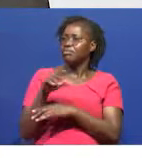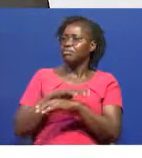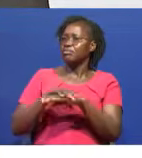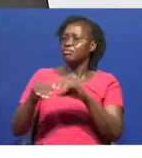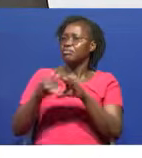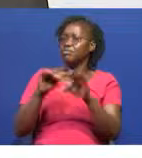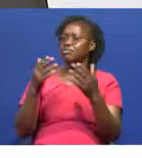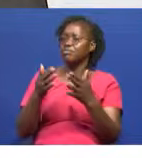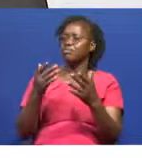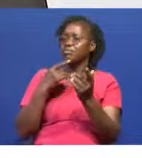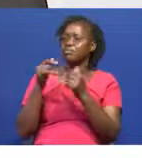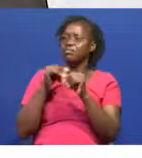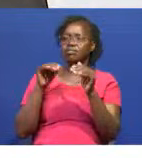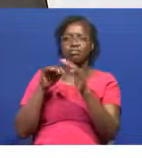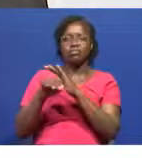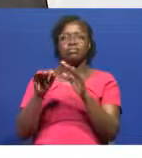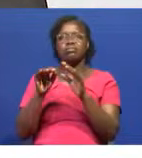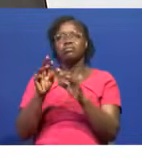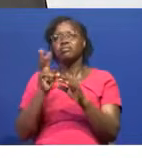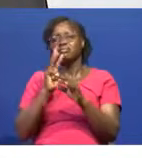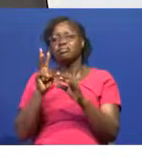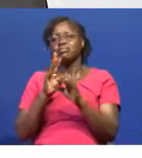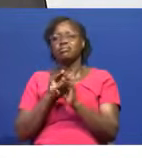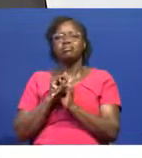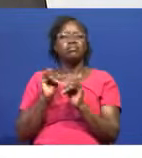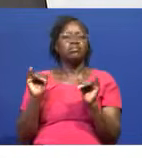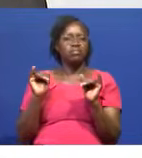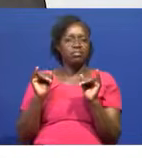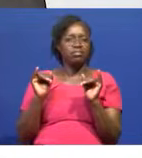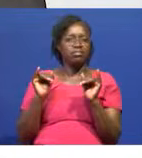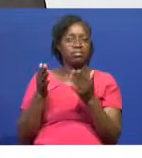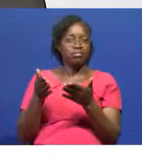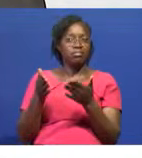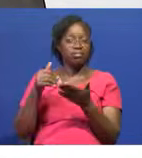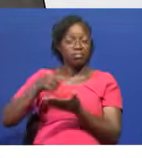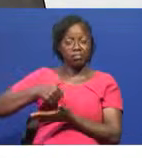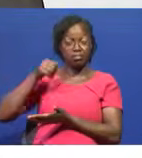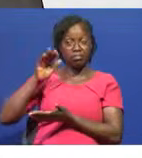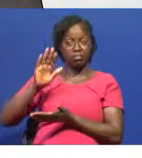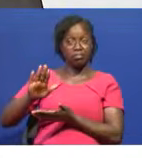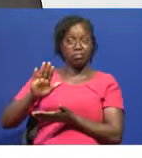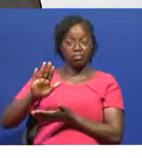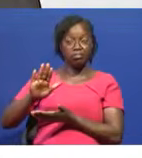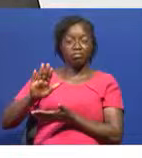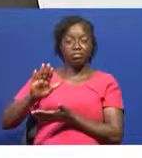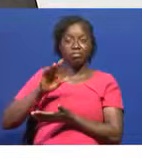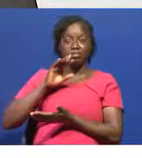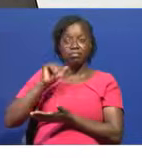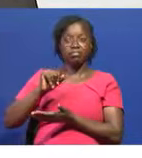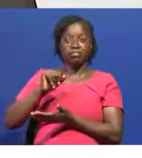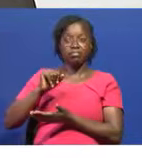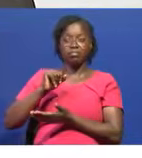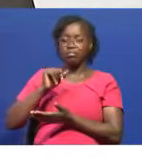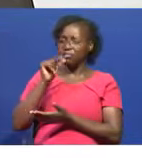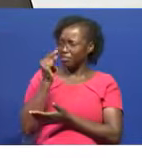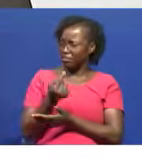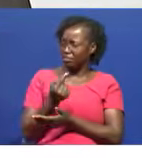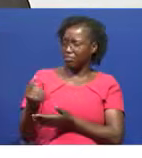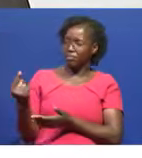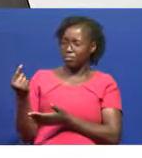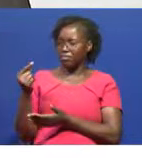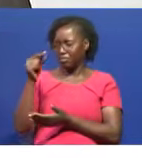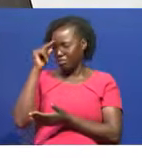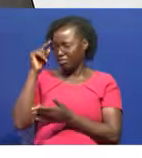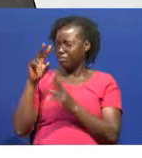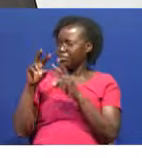sanitation things we're talking about, accessing to water, sanitations, and hygiene, should be there in their budgeting when they are given this funding. So every one of us, there is a way of